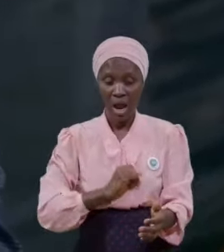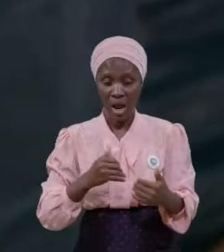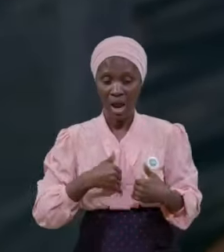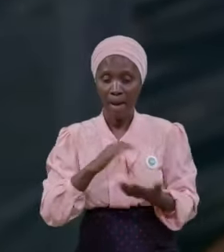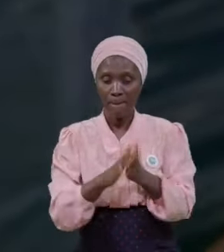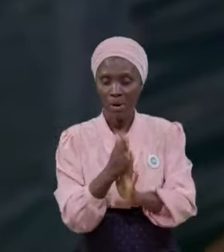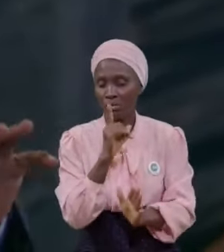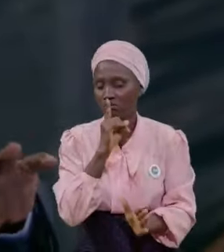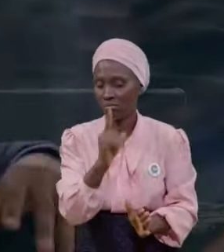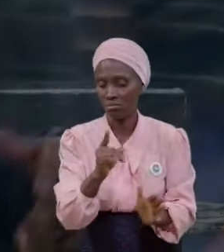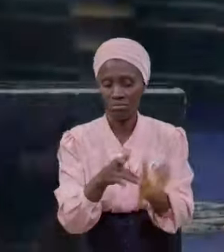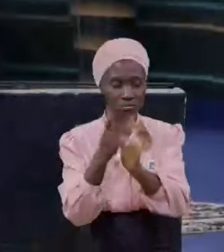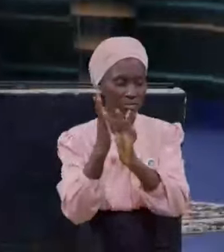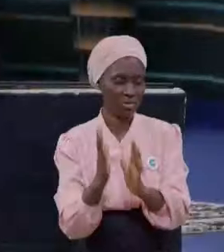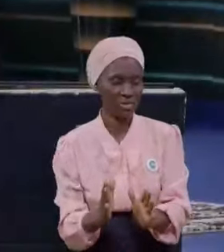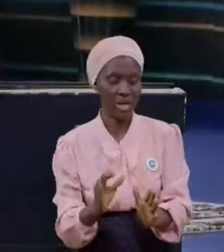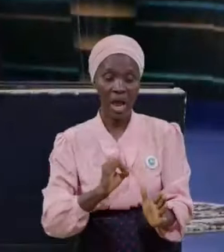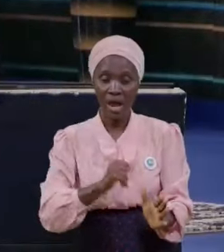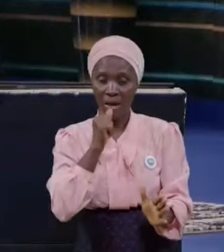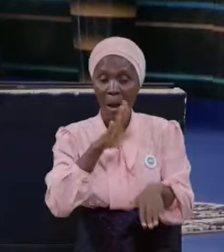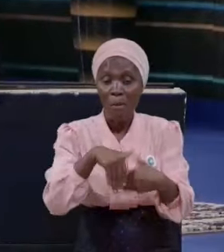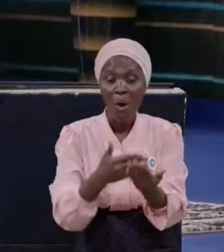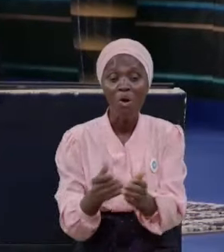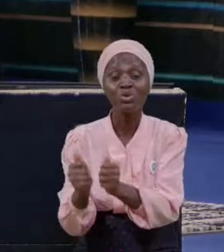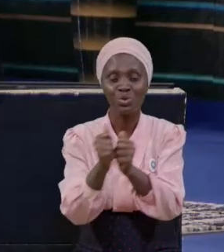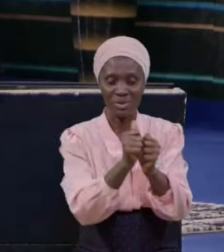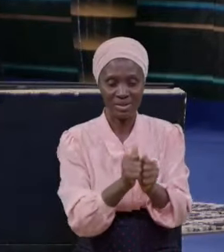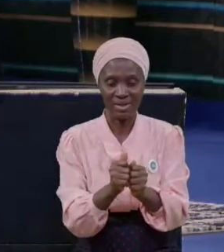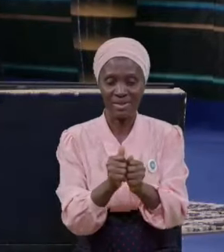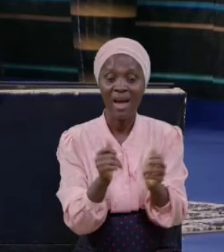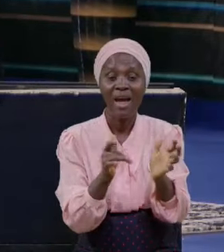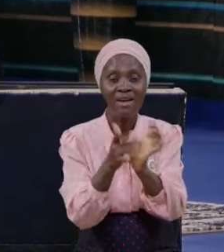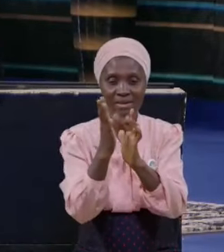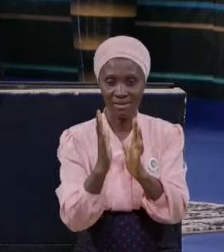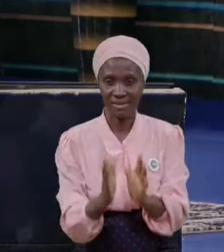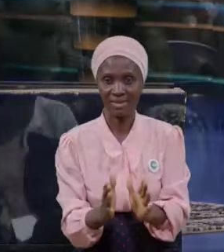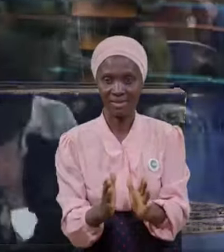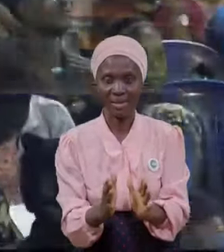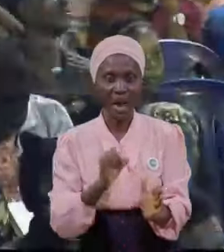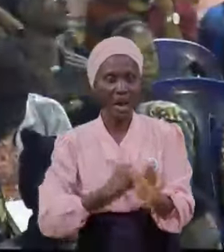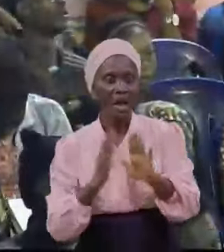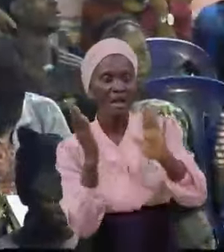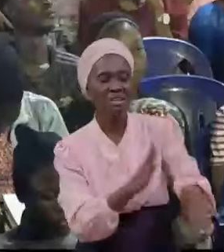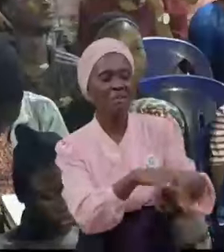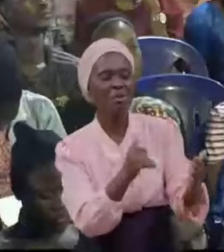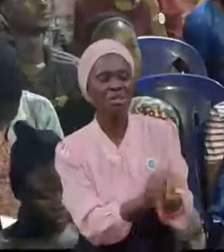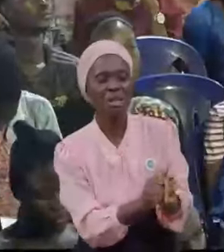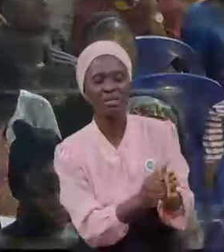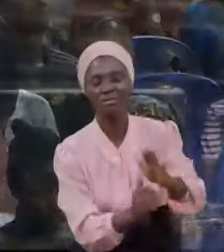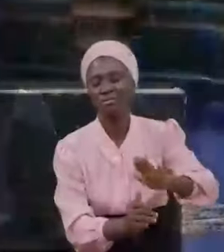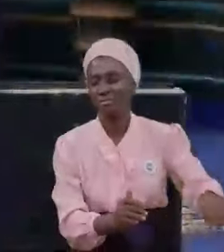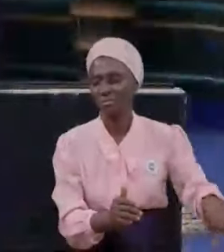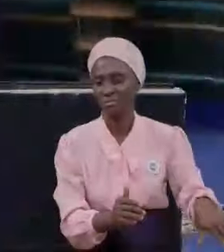a Christian, I leave all those things alone. You leave them alone in Jesus' name. But he